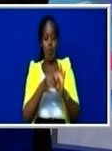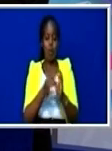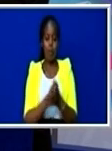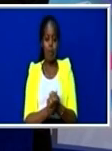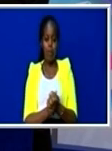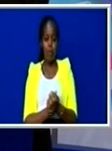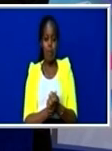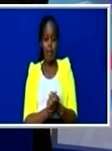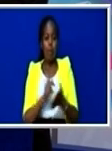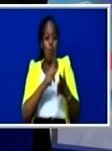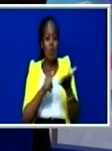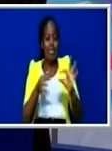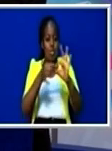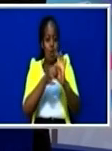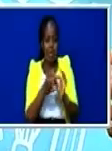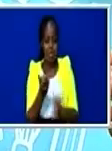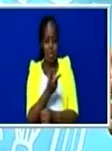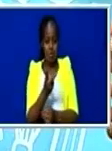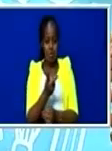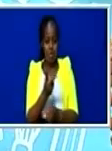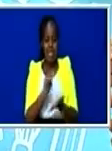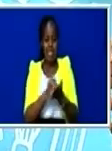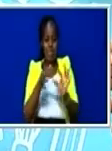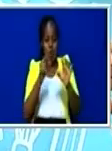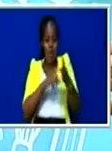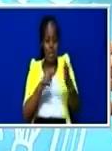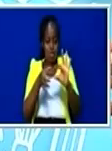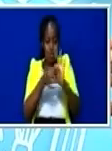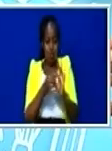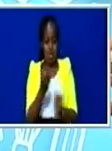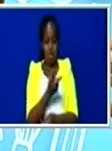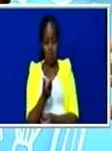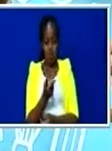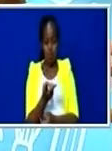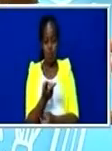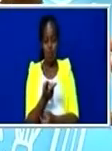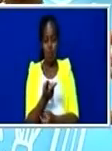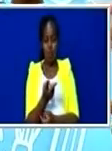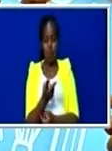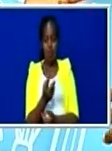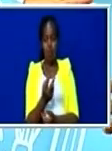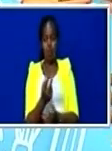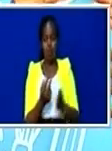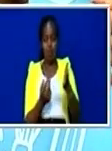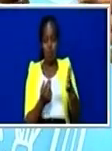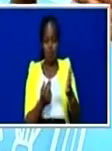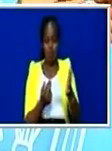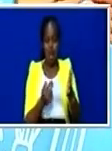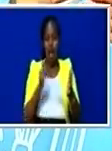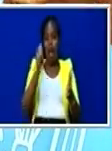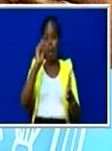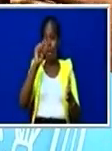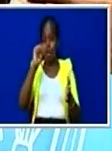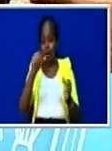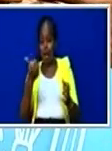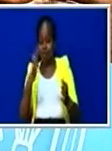The board is the link, The link. between the two. The link. This is Amino amino acid, acid.